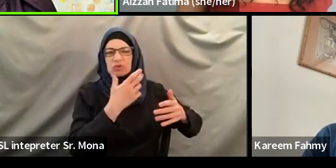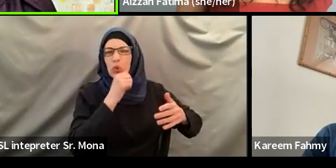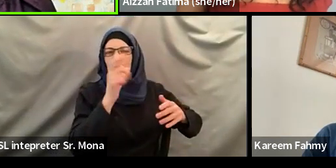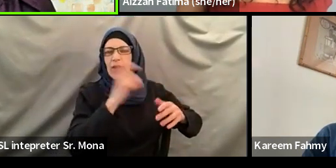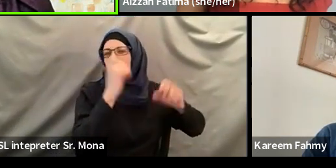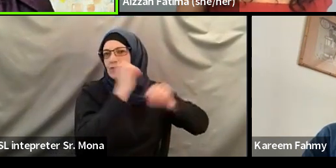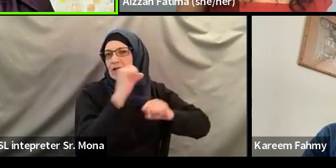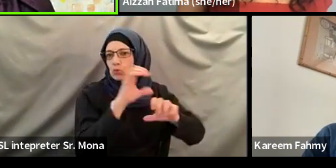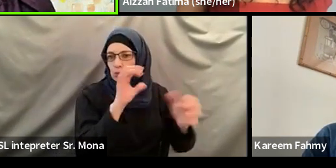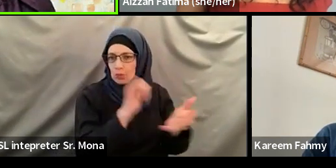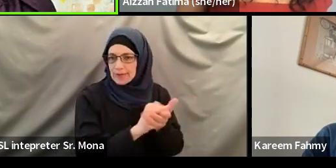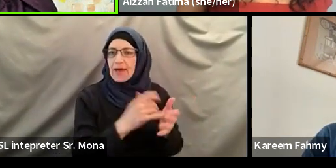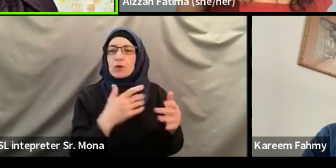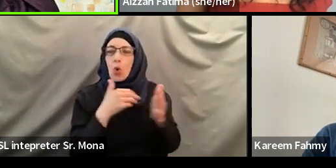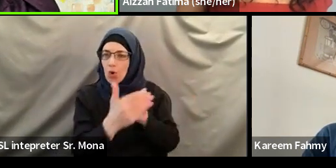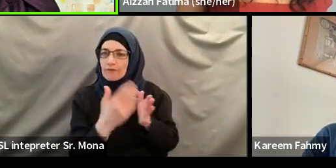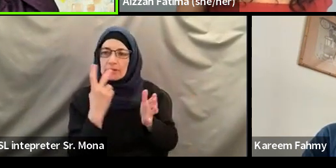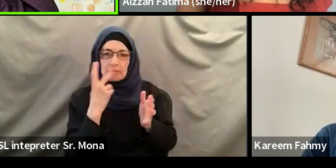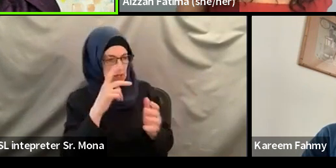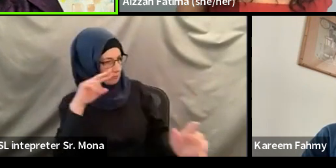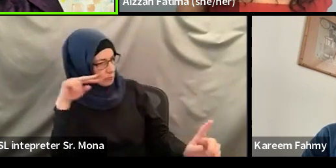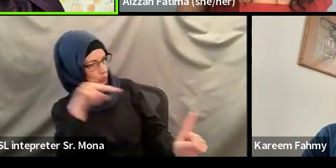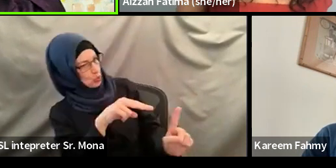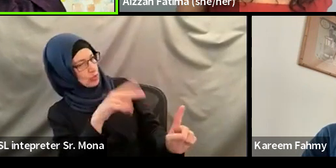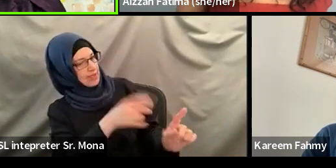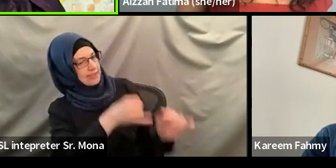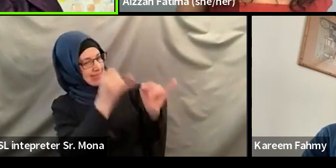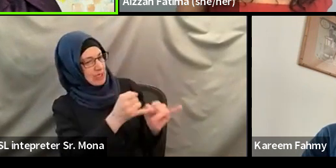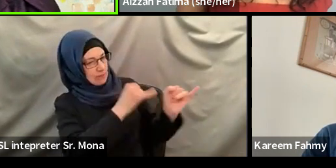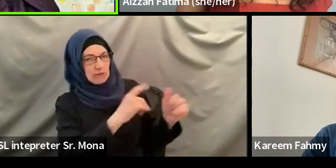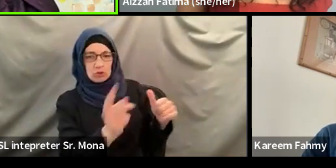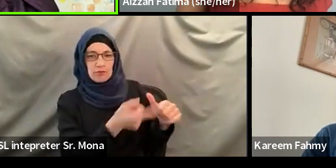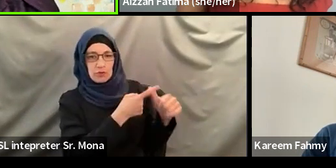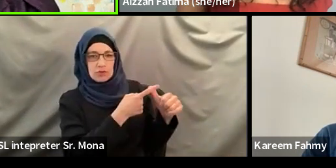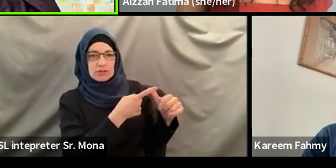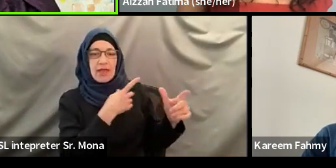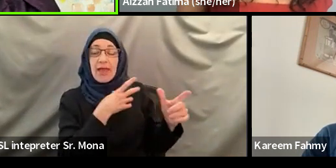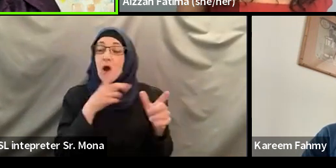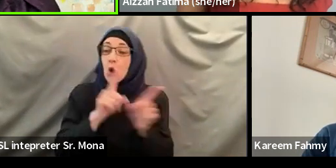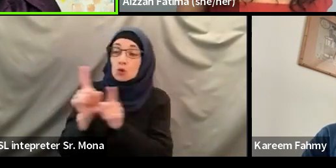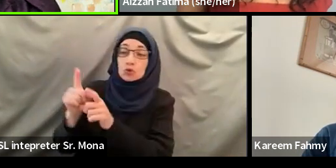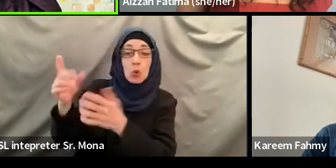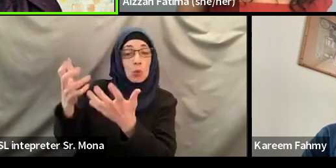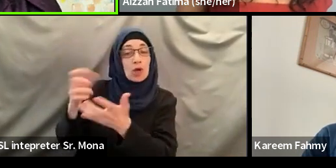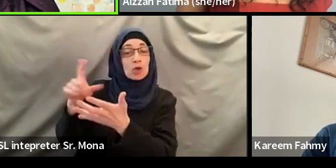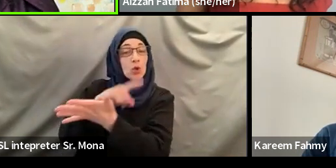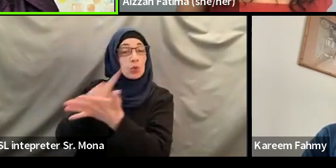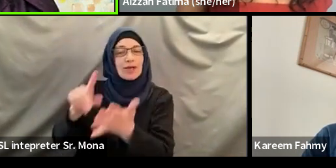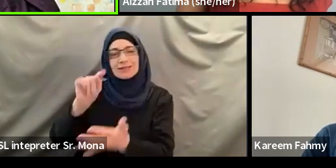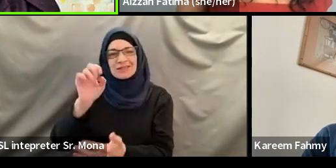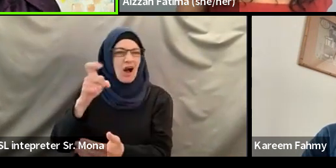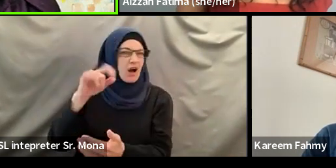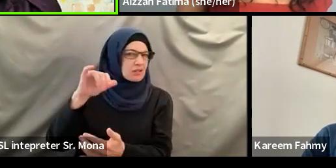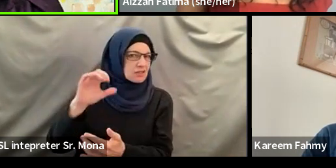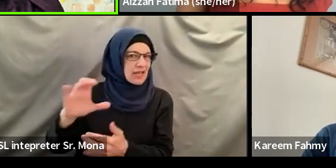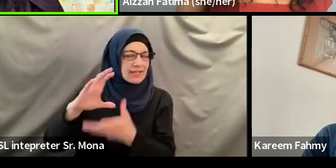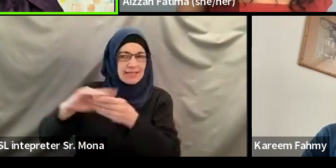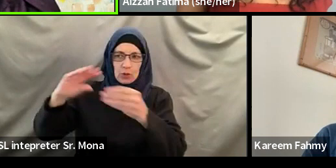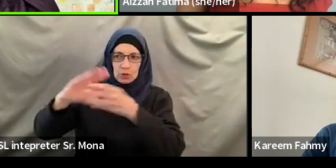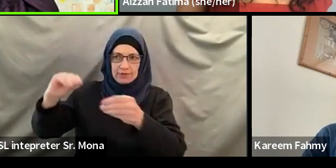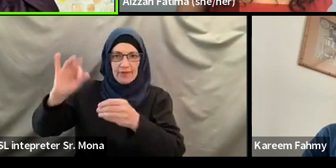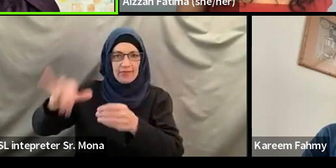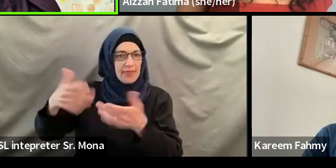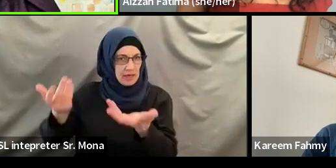then also wanting to correct narratives, toxic narratives that already exist in particularly in American and potentially